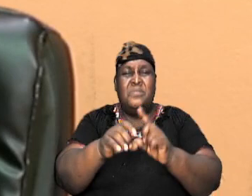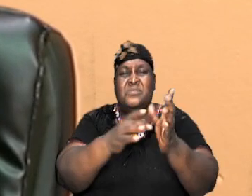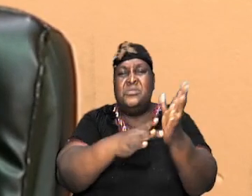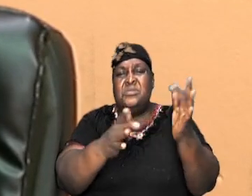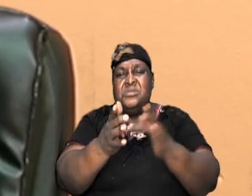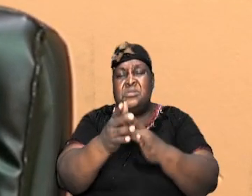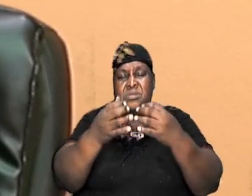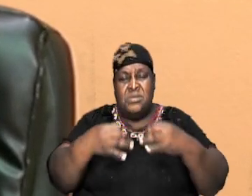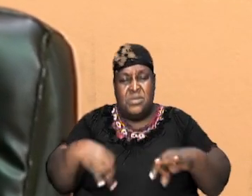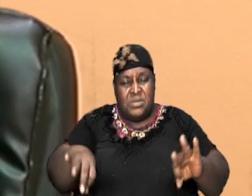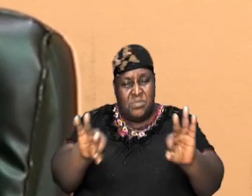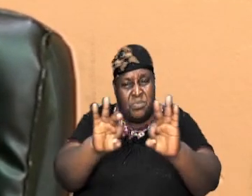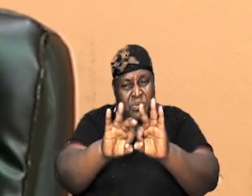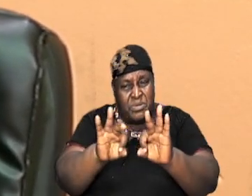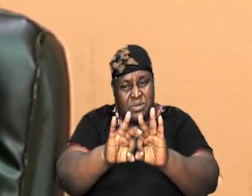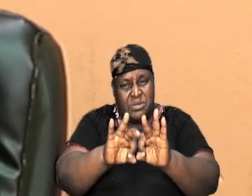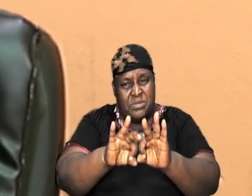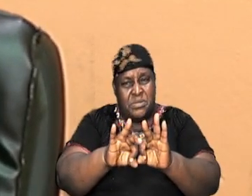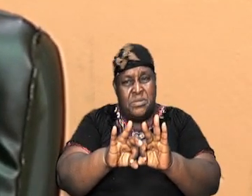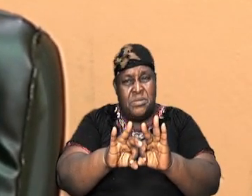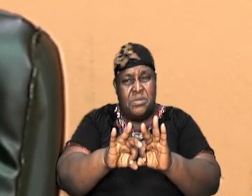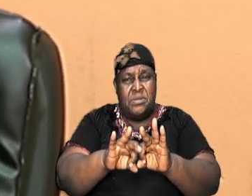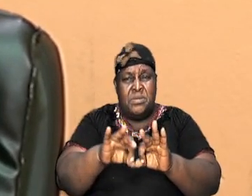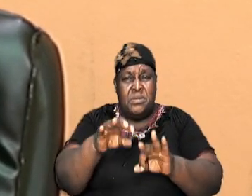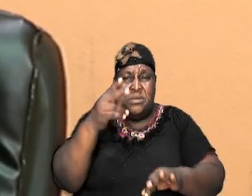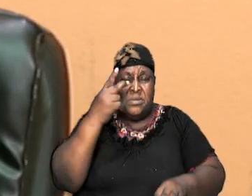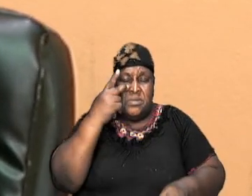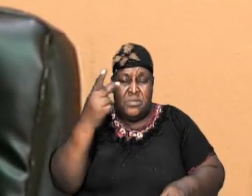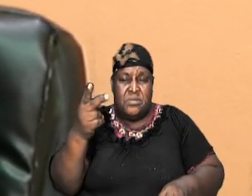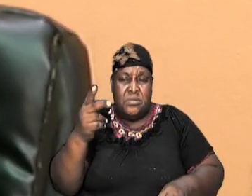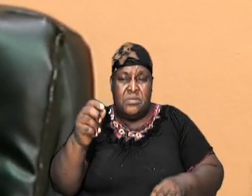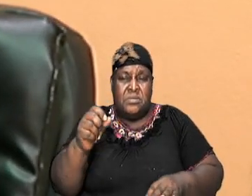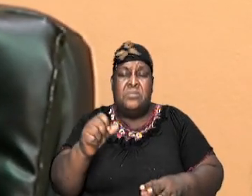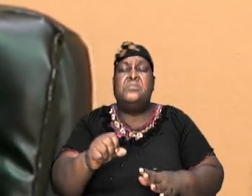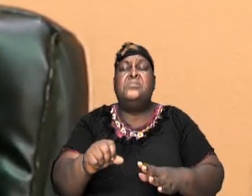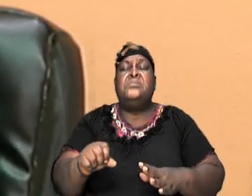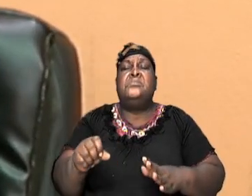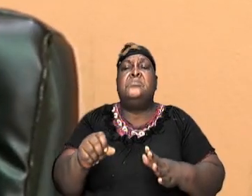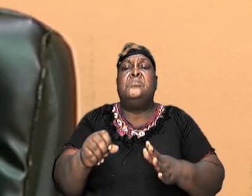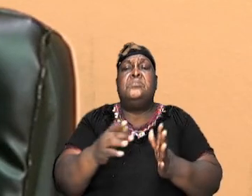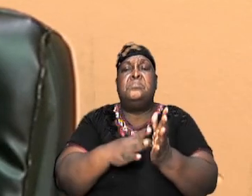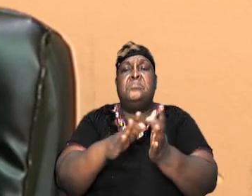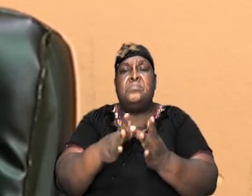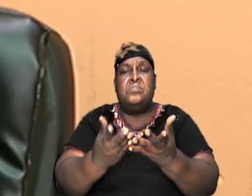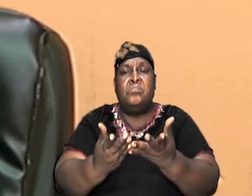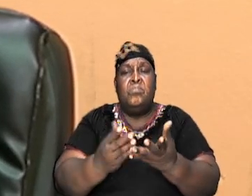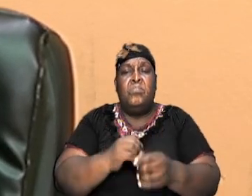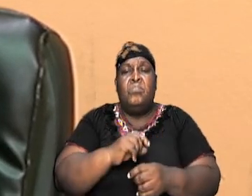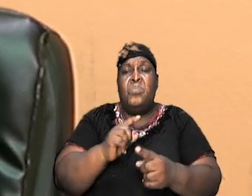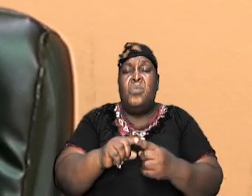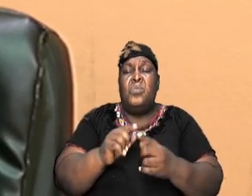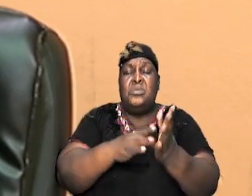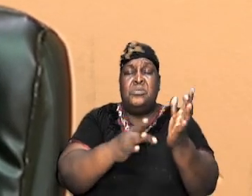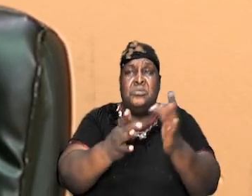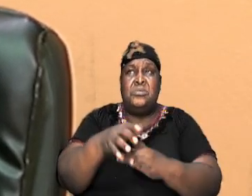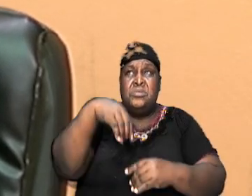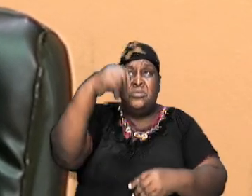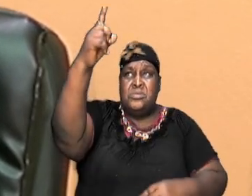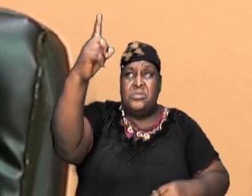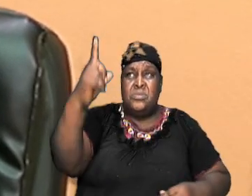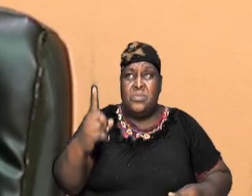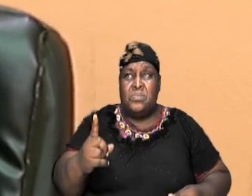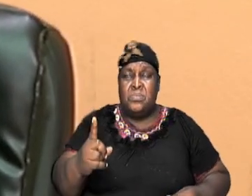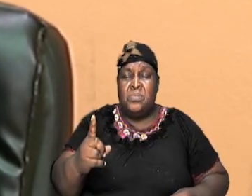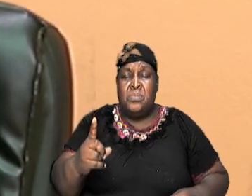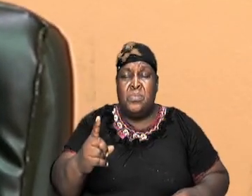essential for this. And so we look at the scripture that says that when he shall appear, when the Lord shall appear,